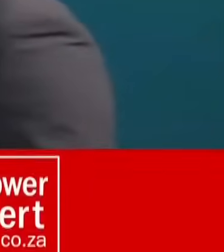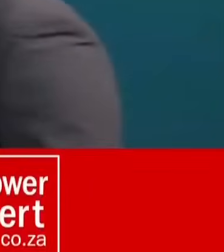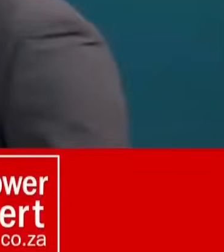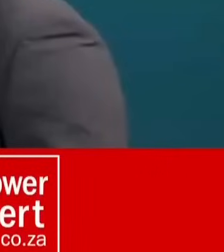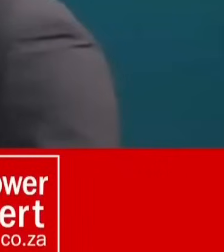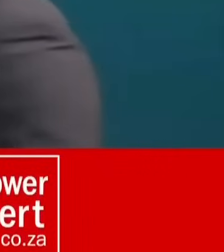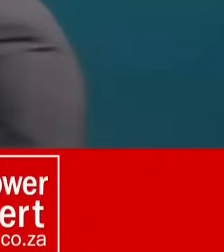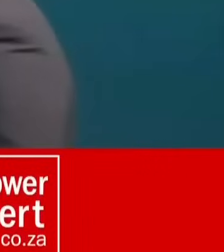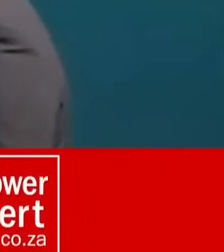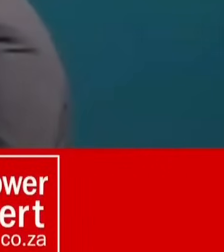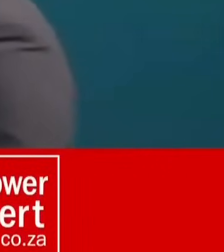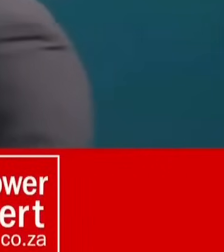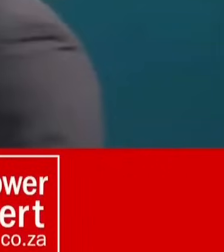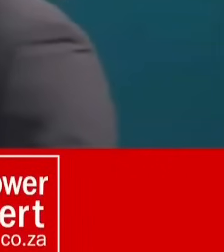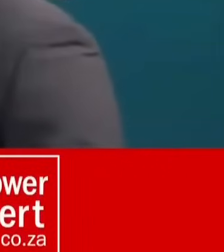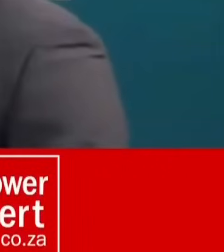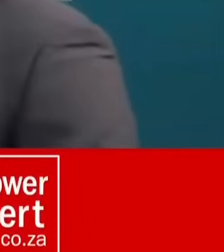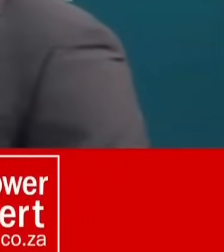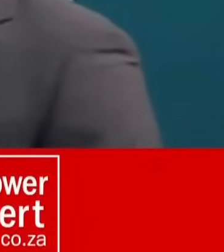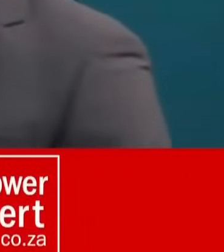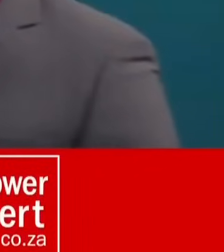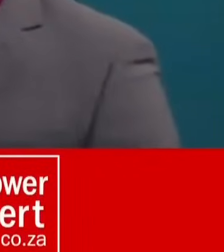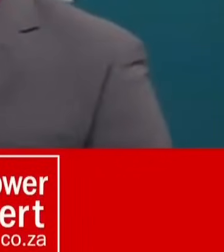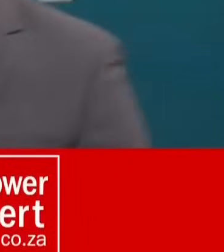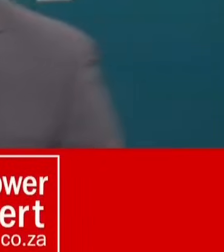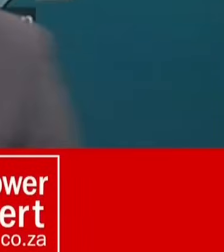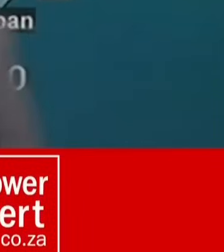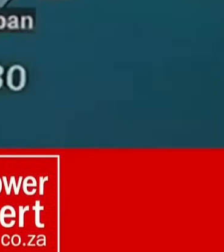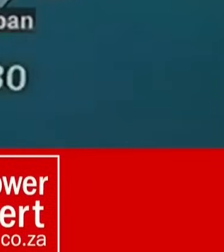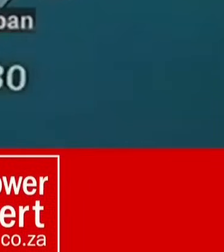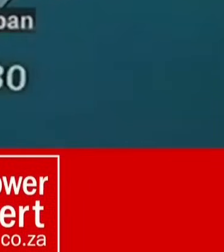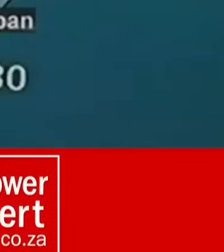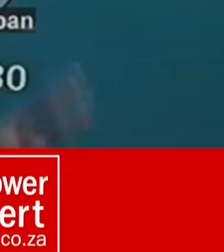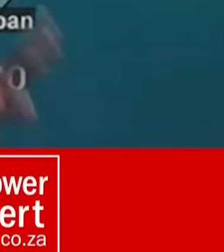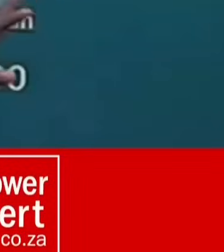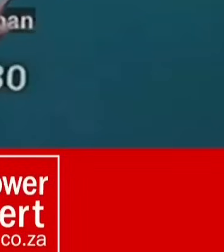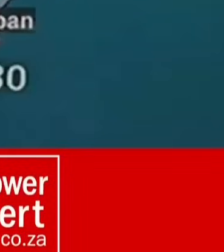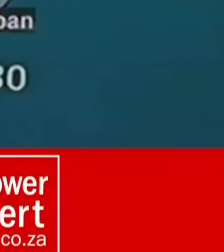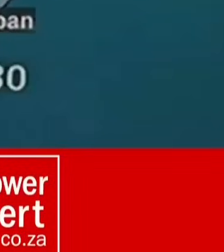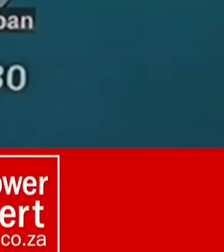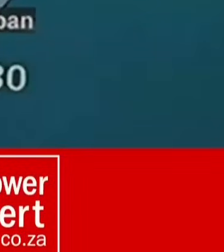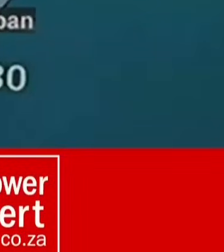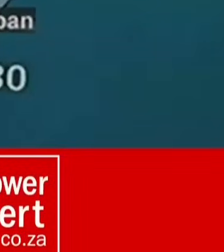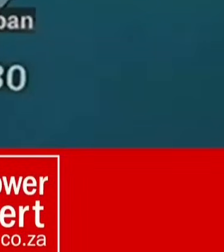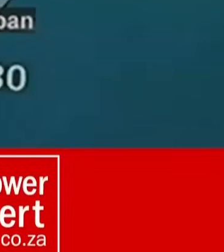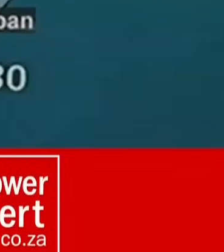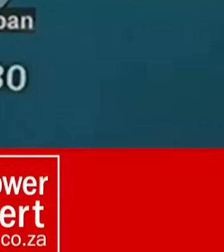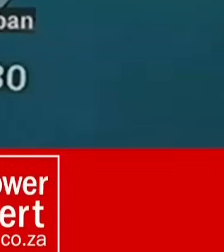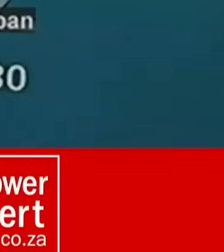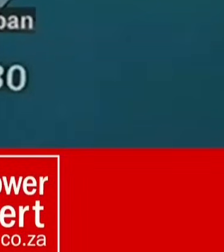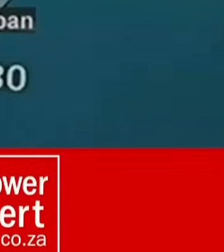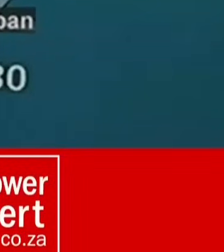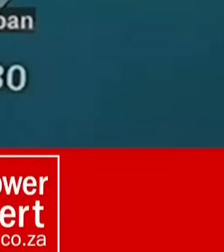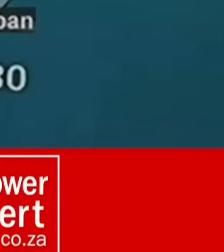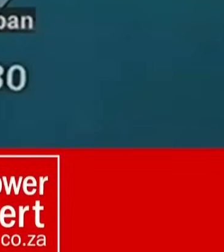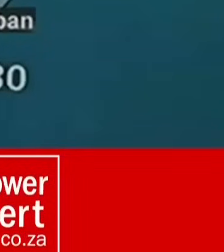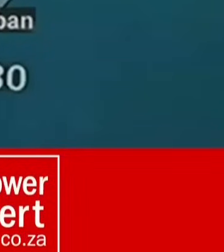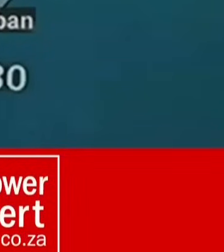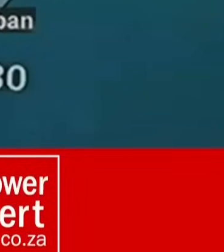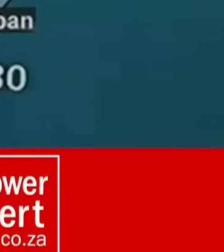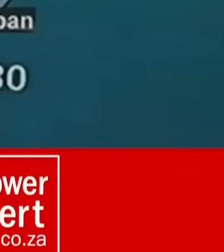bile tsembolo bana handla fela re seshebile ka thoko mapopo e tla fela mo esa enkai ba re shebile hona ka thekong ho tla jalo ho tla fitla hona ka haro ka pa boshabela e tla bele